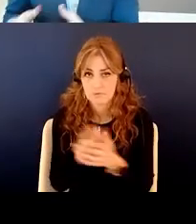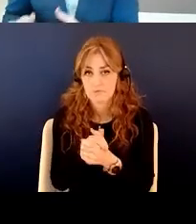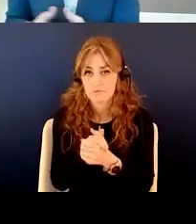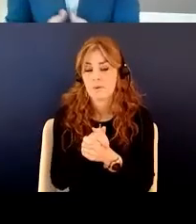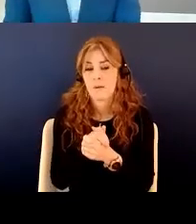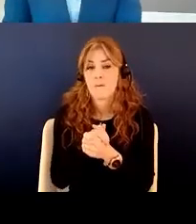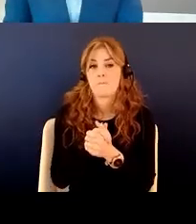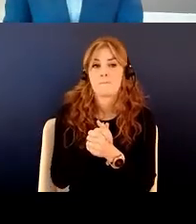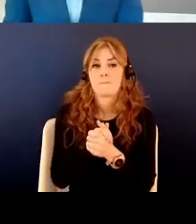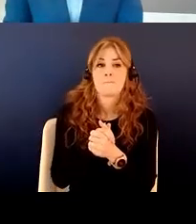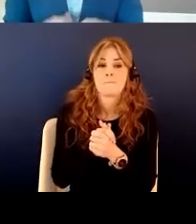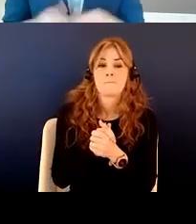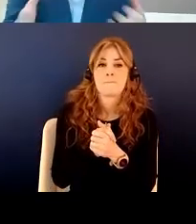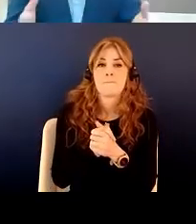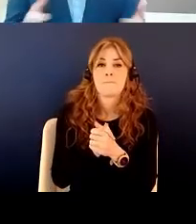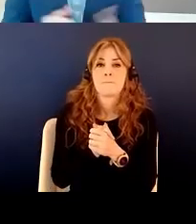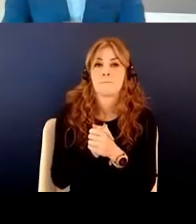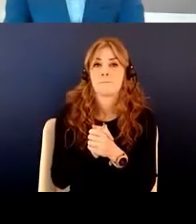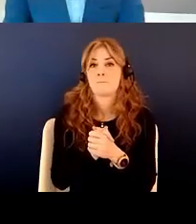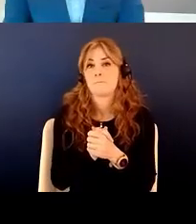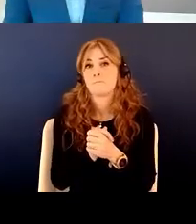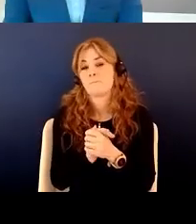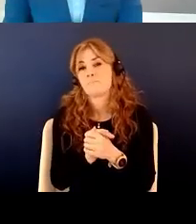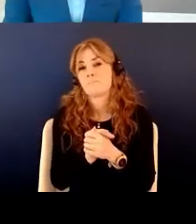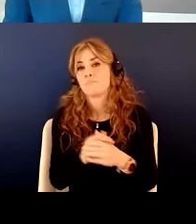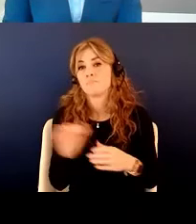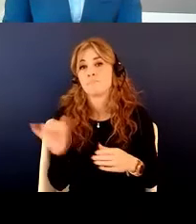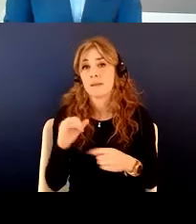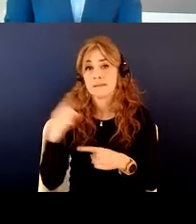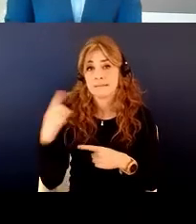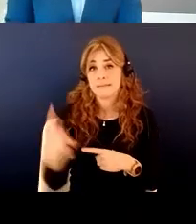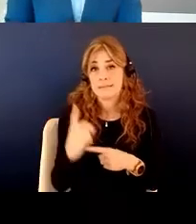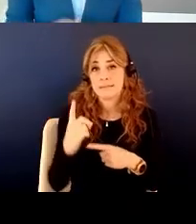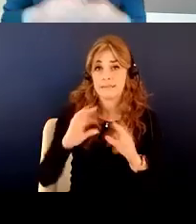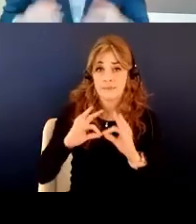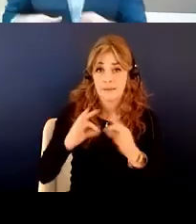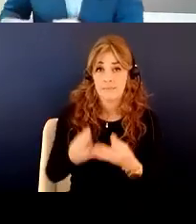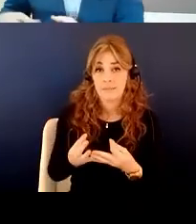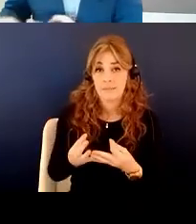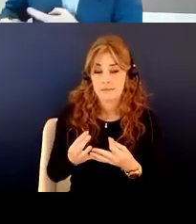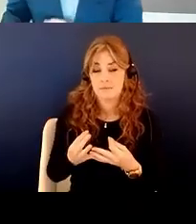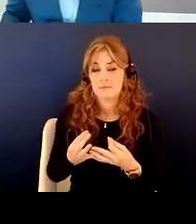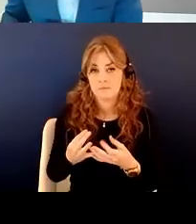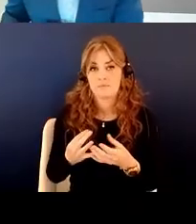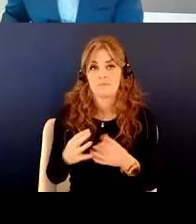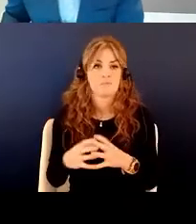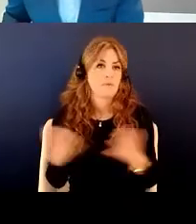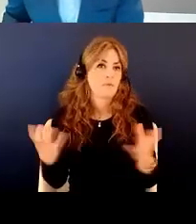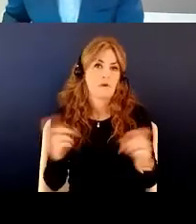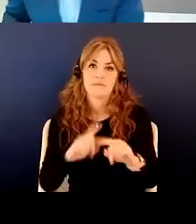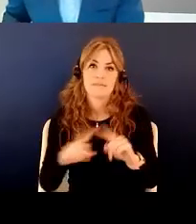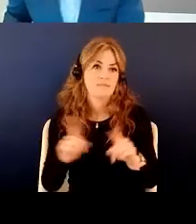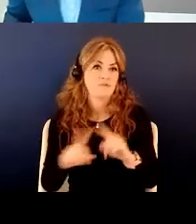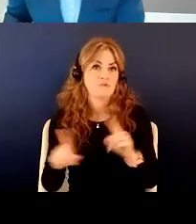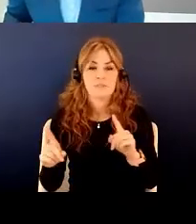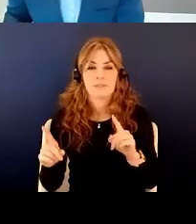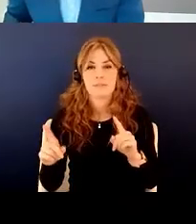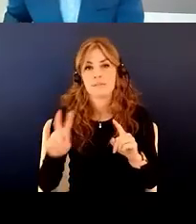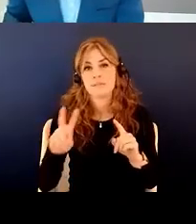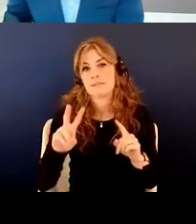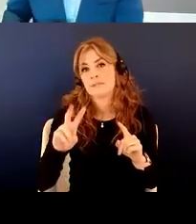I'll also mention that there, just like in the D family, there are lots of different variations on the